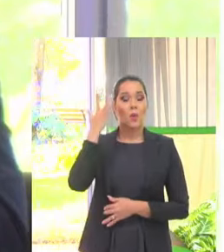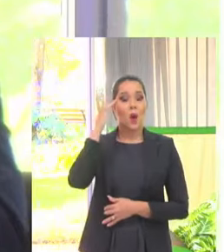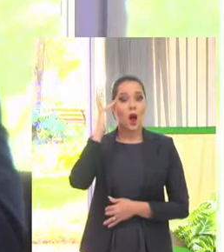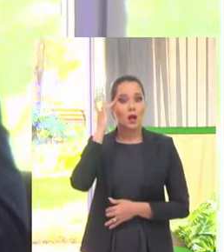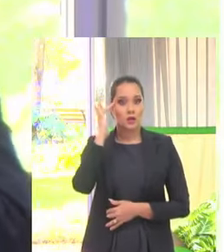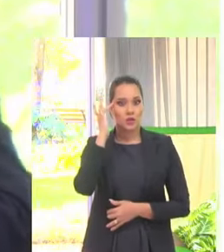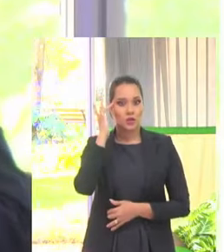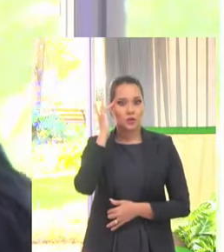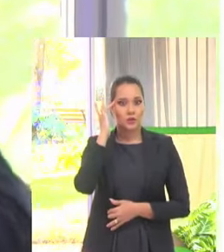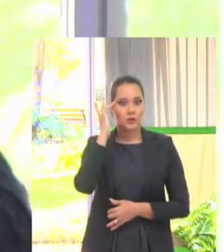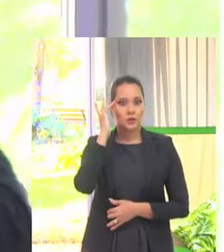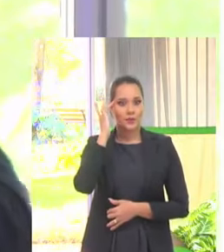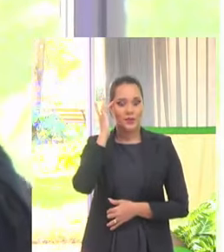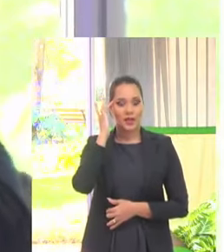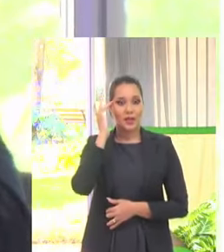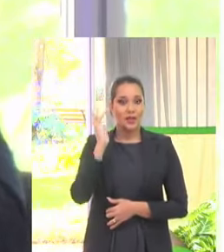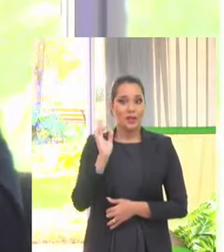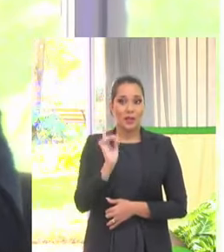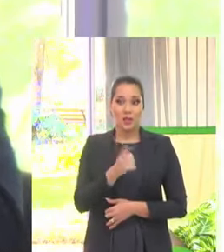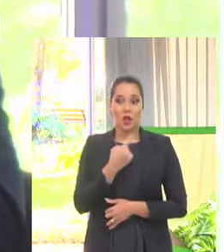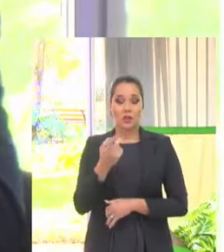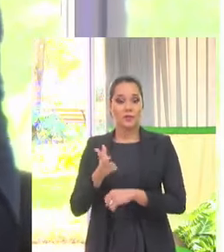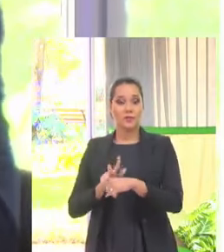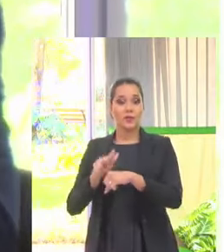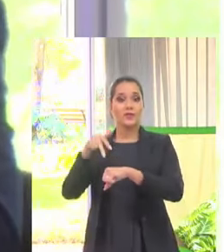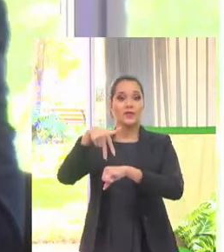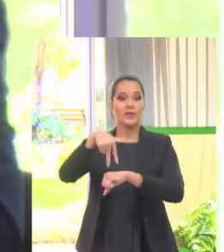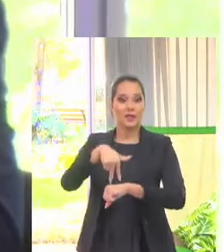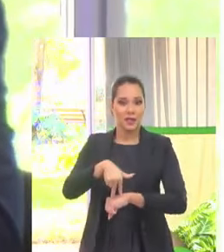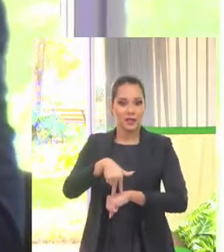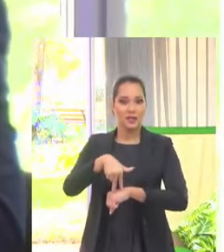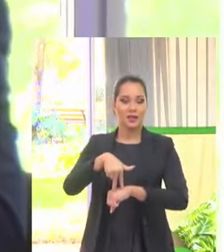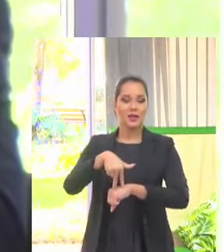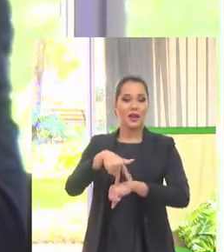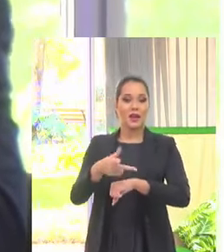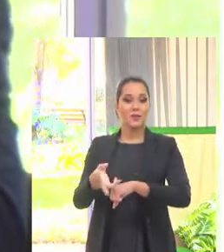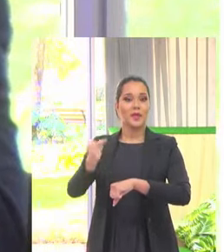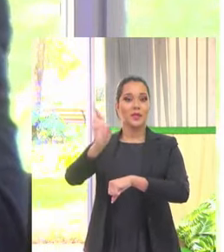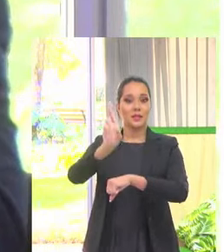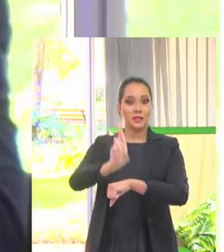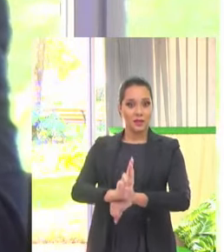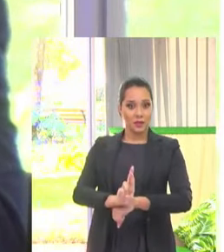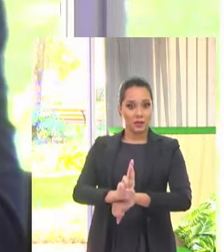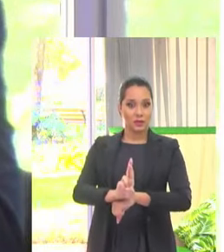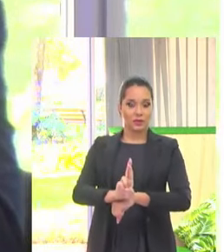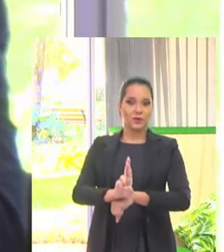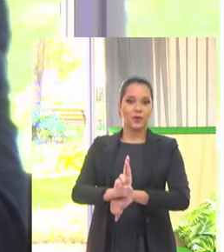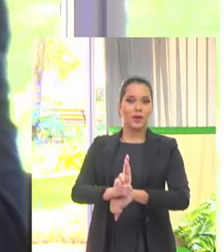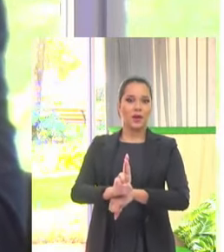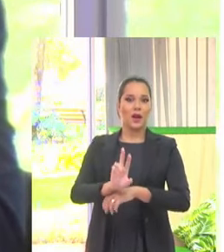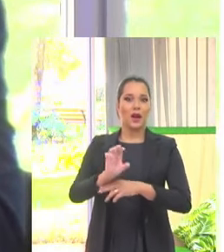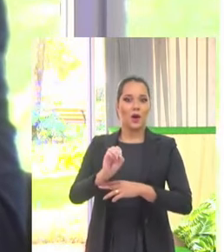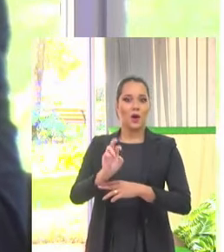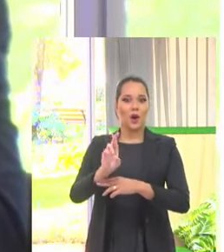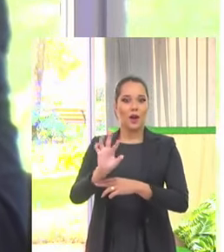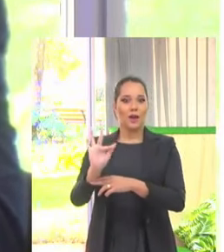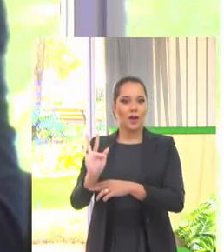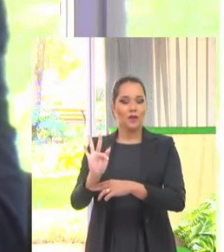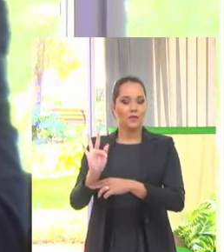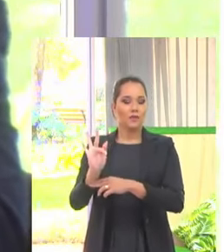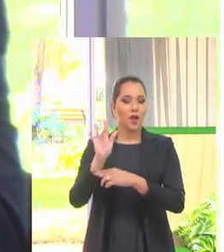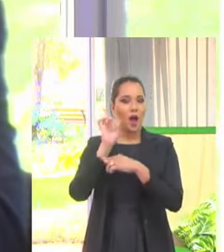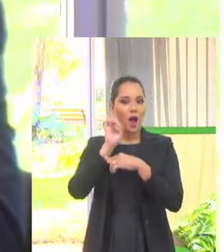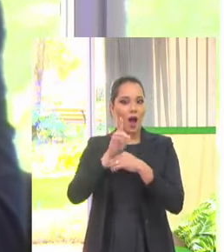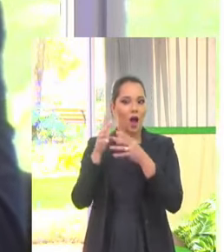the fact that we are here representing ORF America, which is a foundation, which a